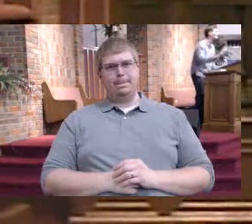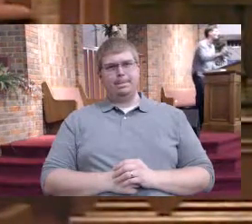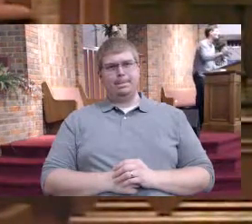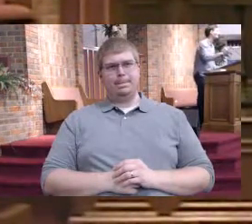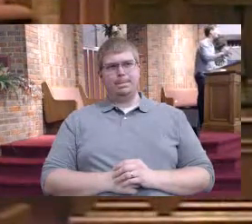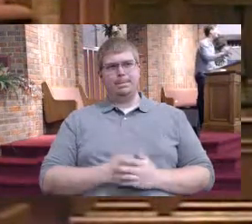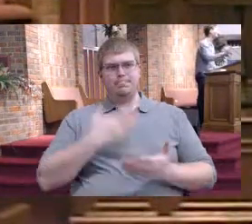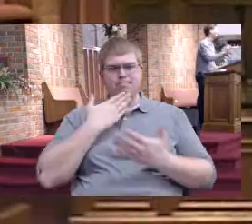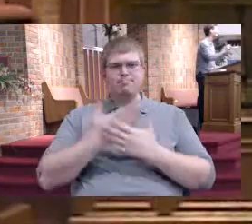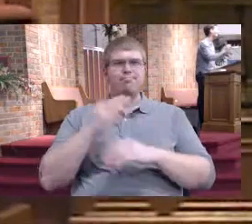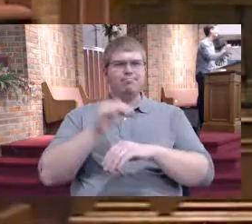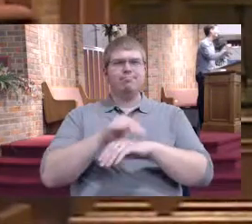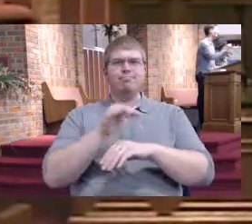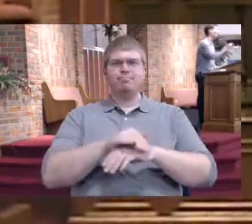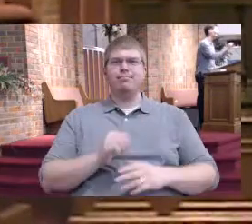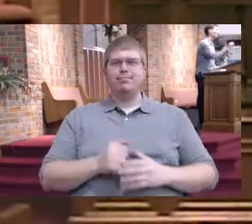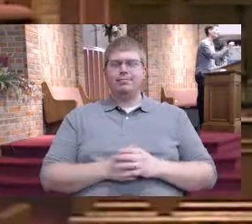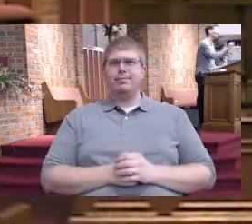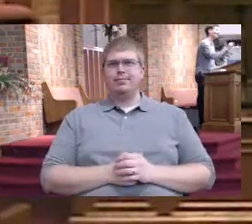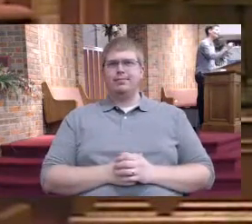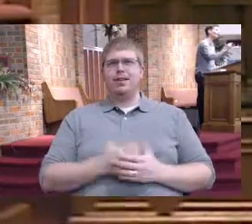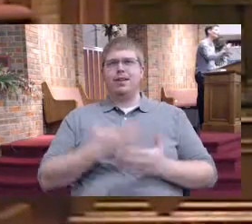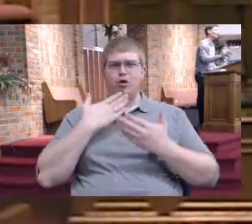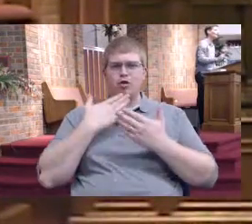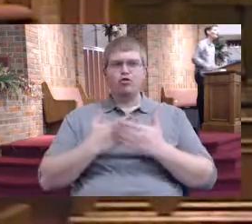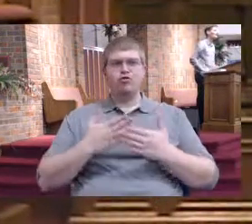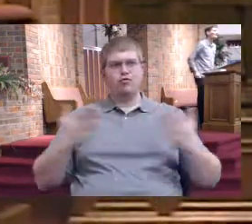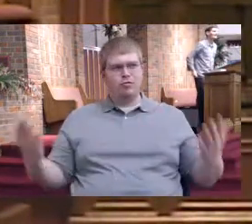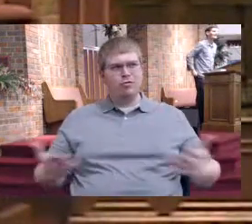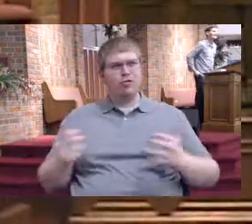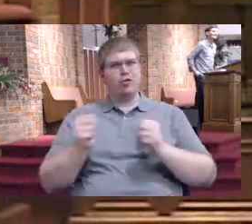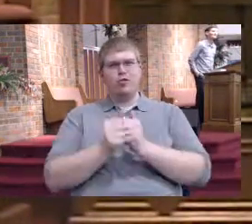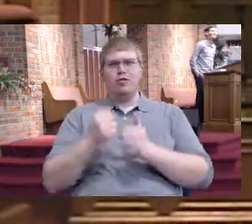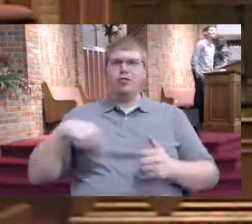Good evening. It's good to be down here with you all.